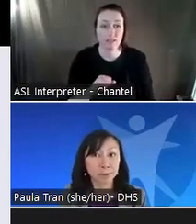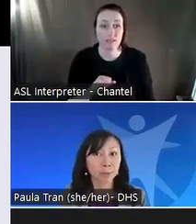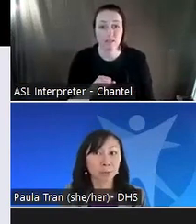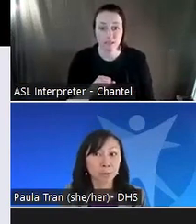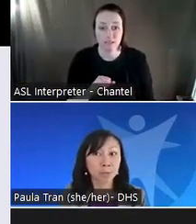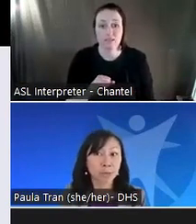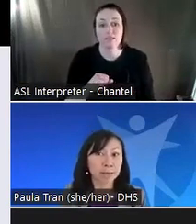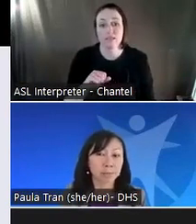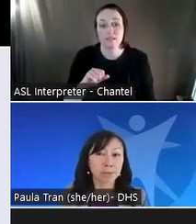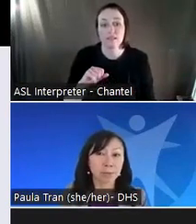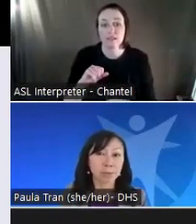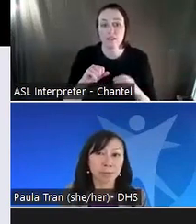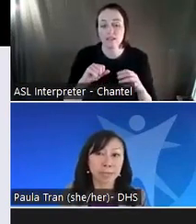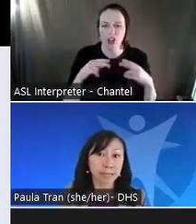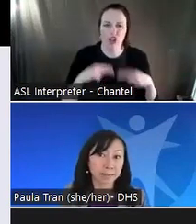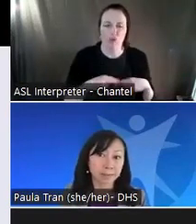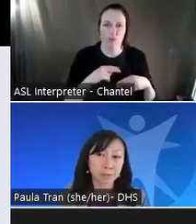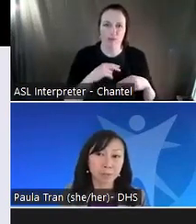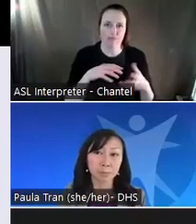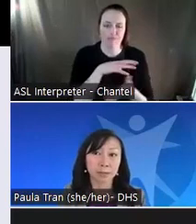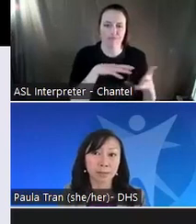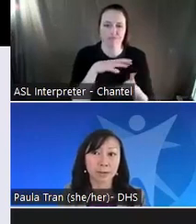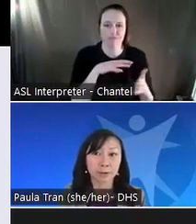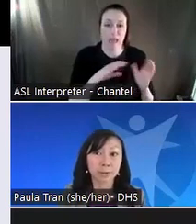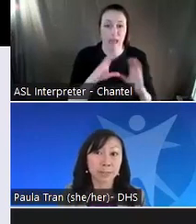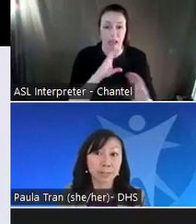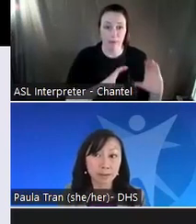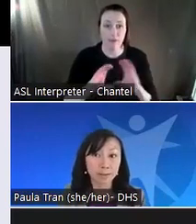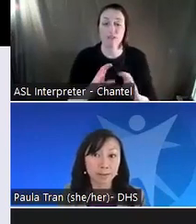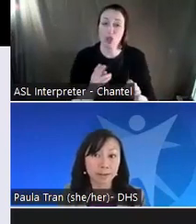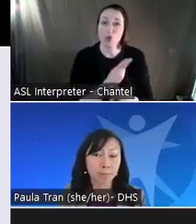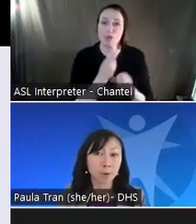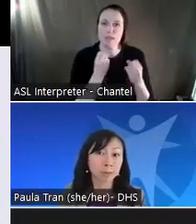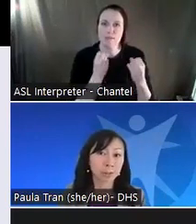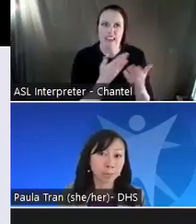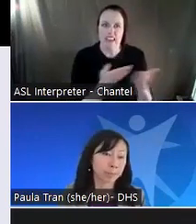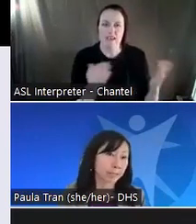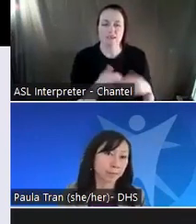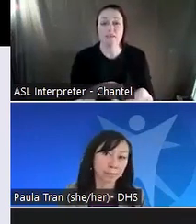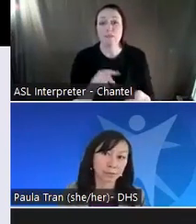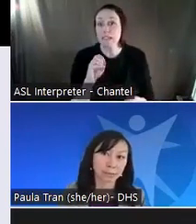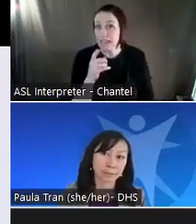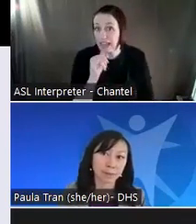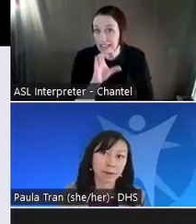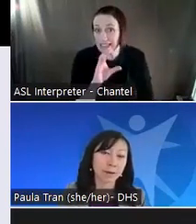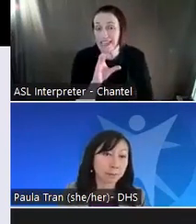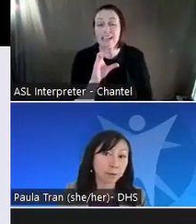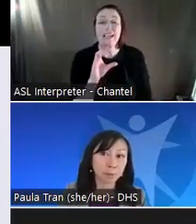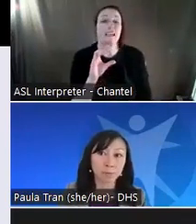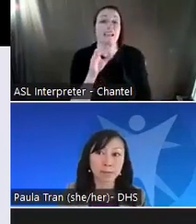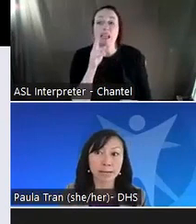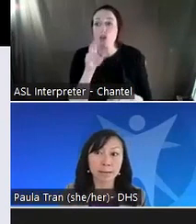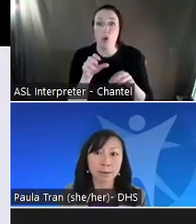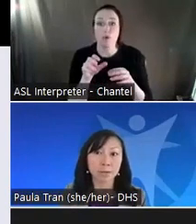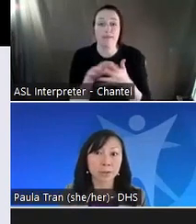substances, are a group of human-made chemicals used for decades in numerous products that are known to be toxic, mobile, and don't break down naturally. A number